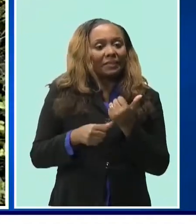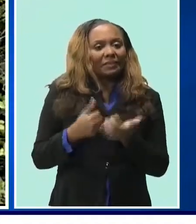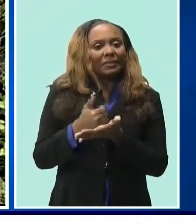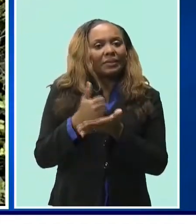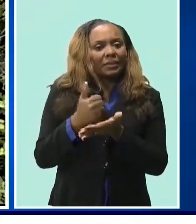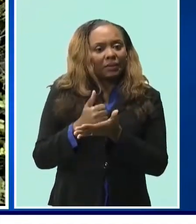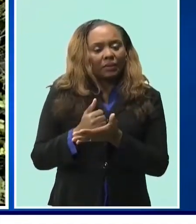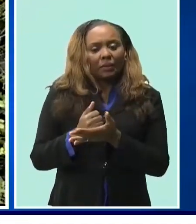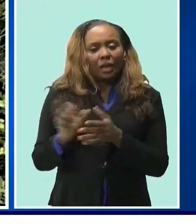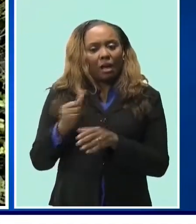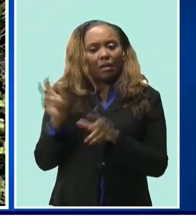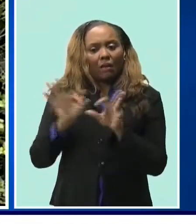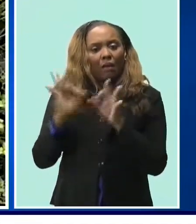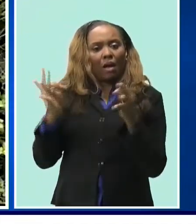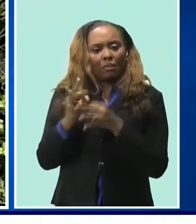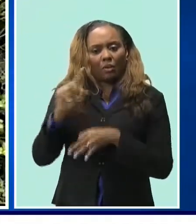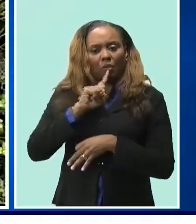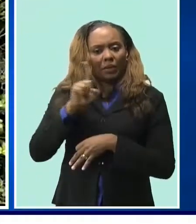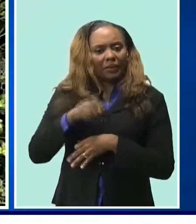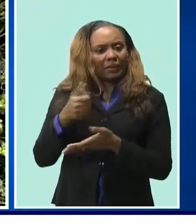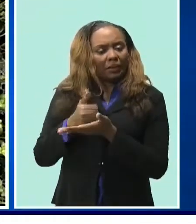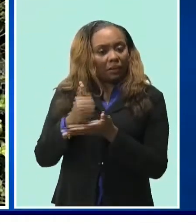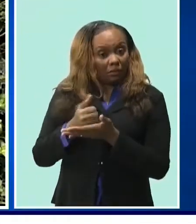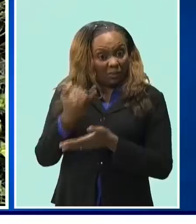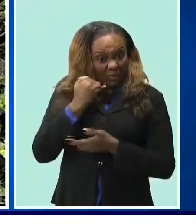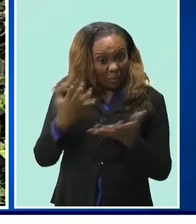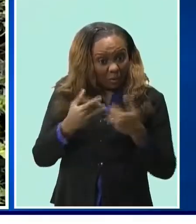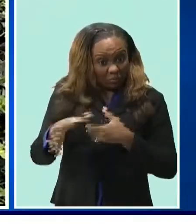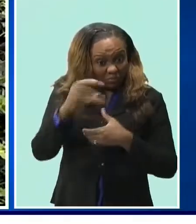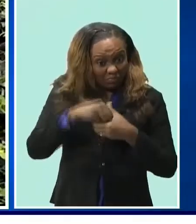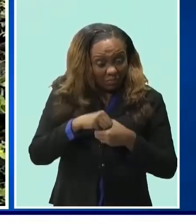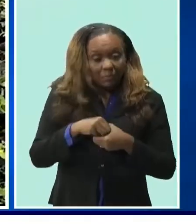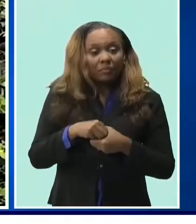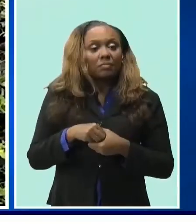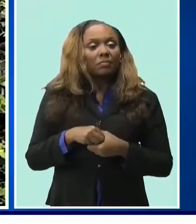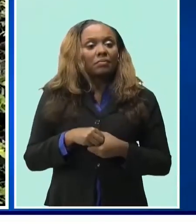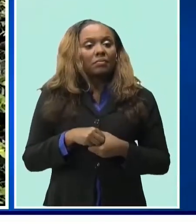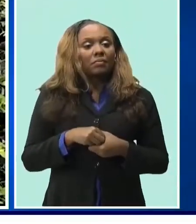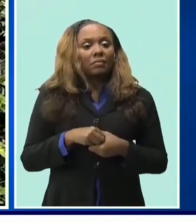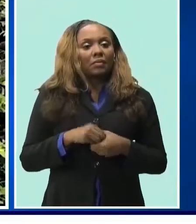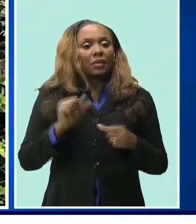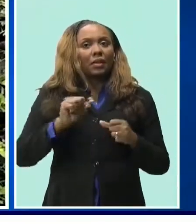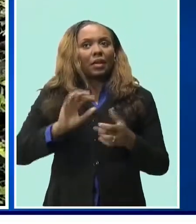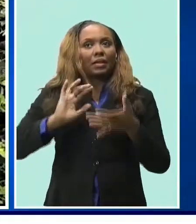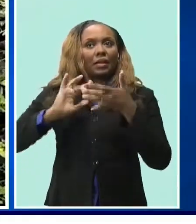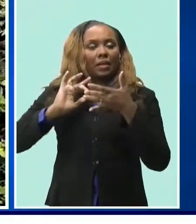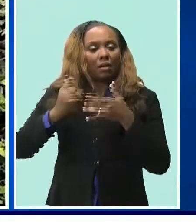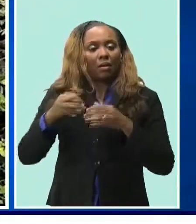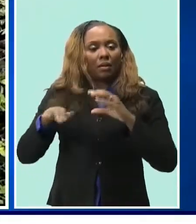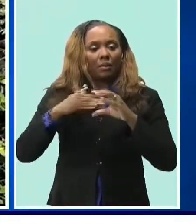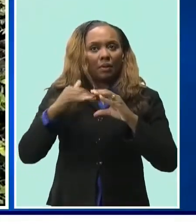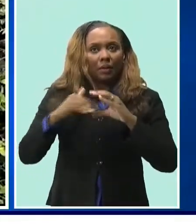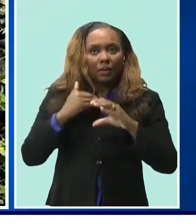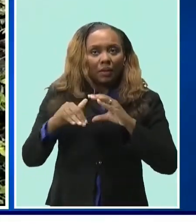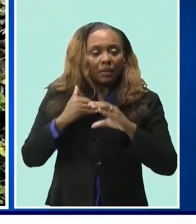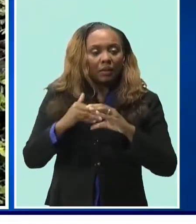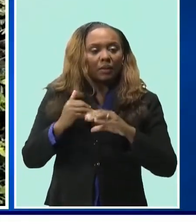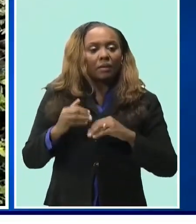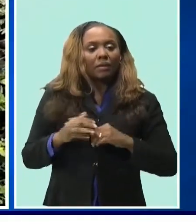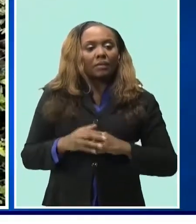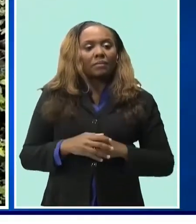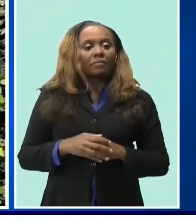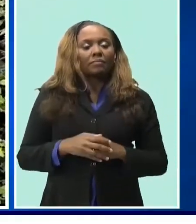known who are also in need. We feel like if you want to be involved, you could come and contact us at our email address,